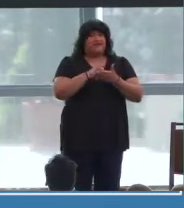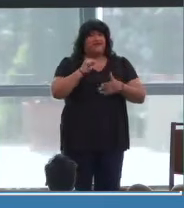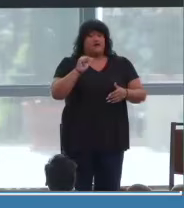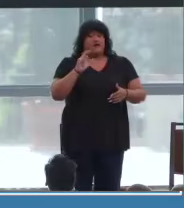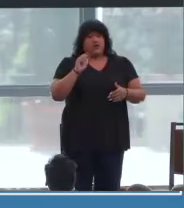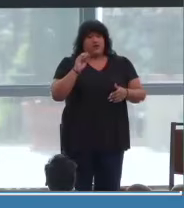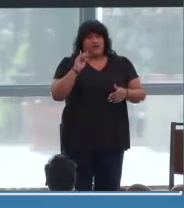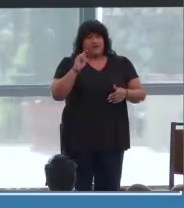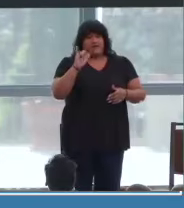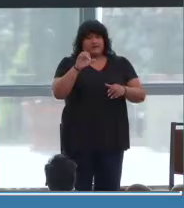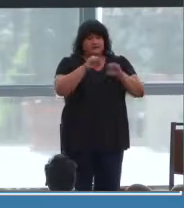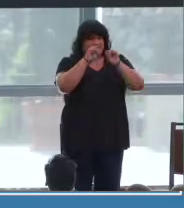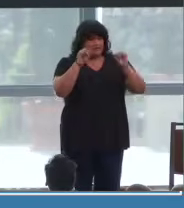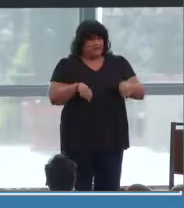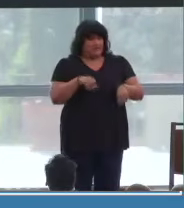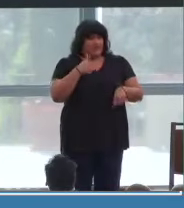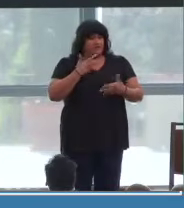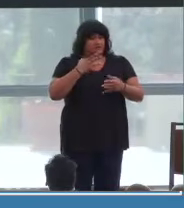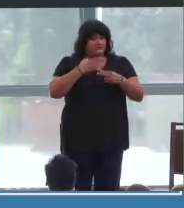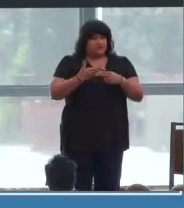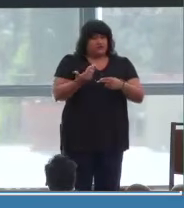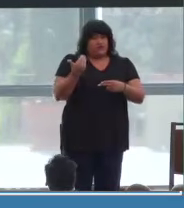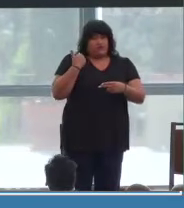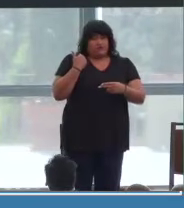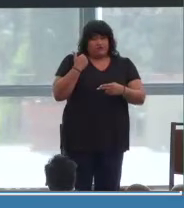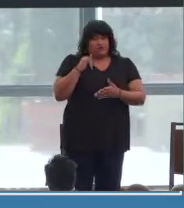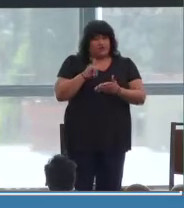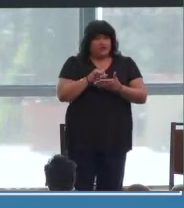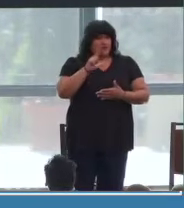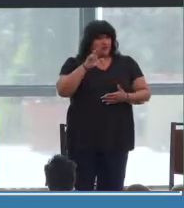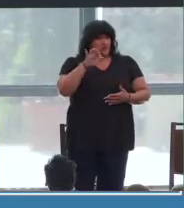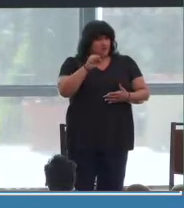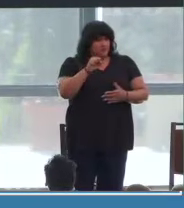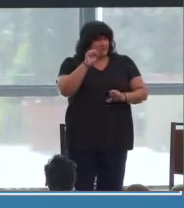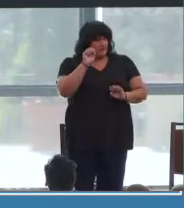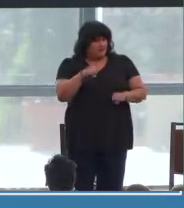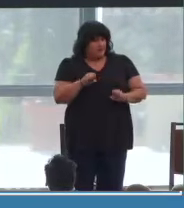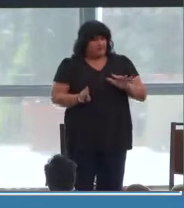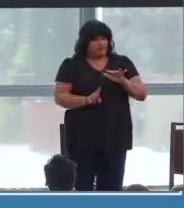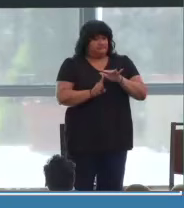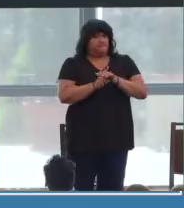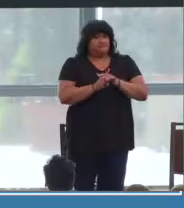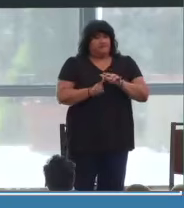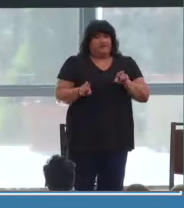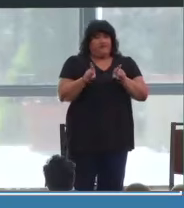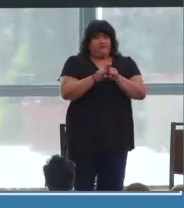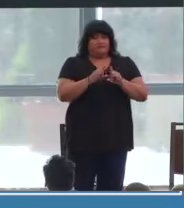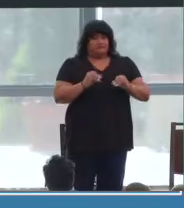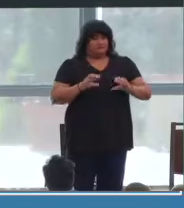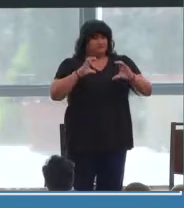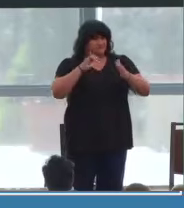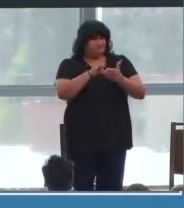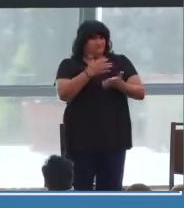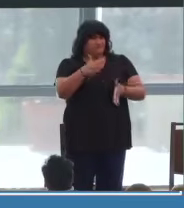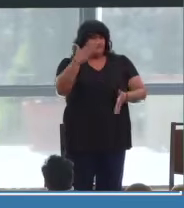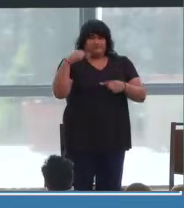I mentioned earlier that lupus can manifest itself as inflammation, and that's been known for a long